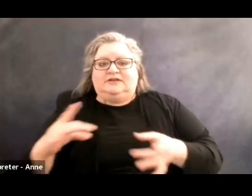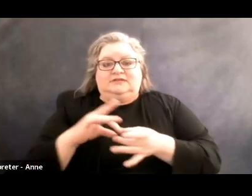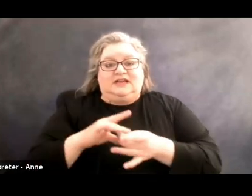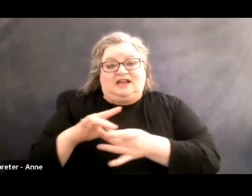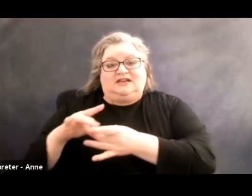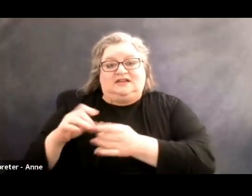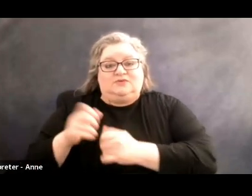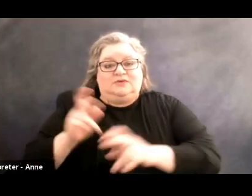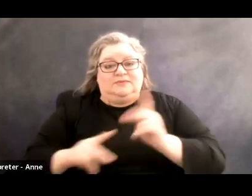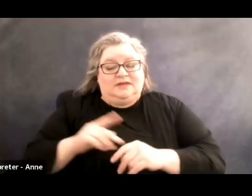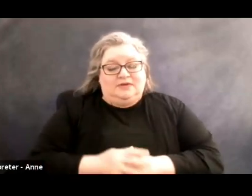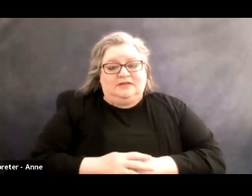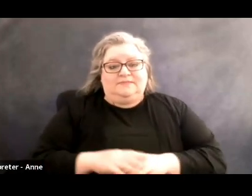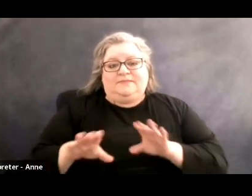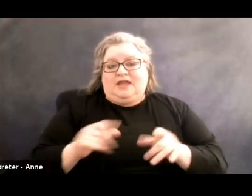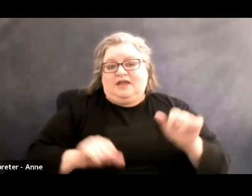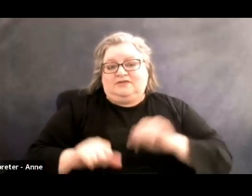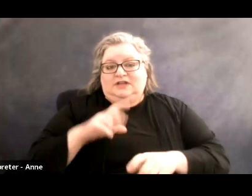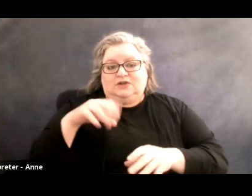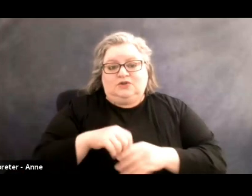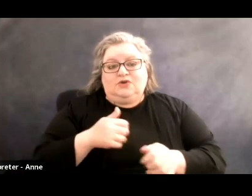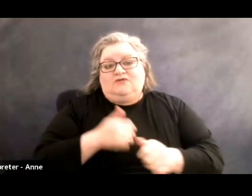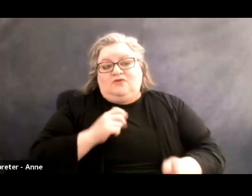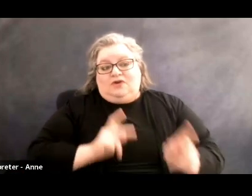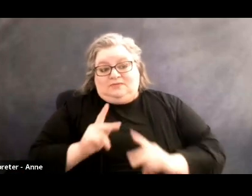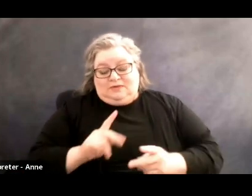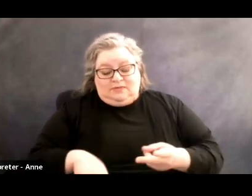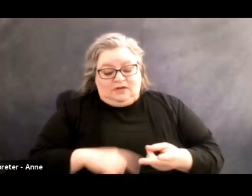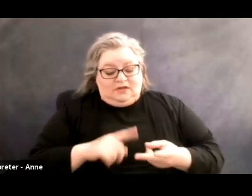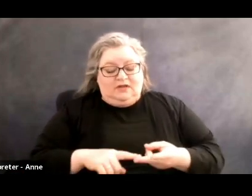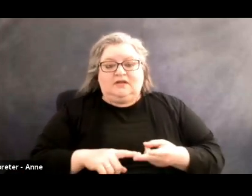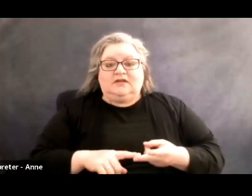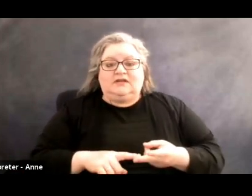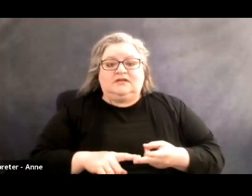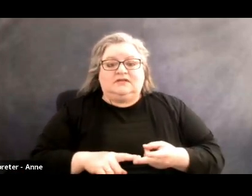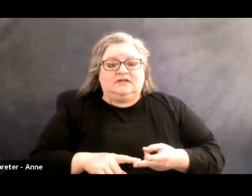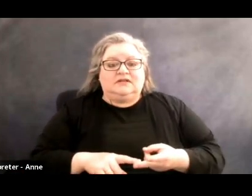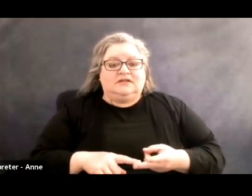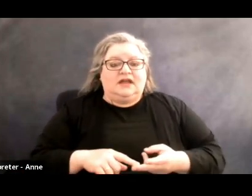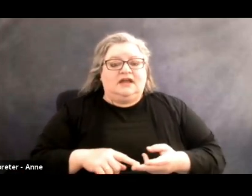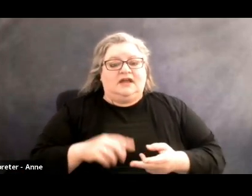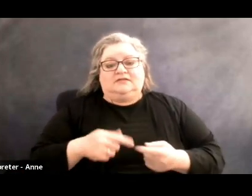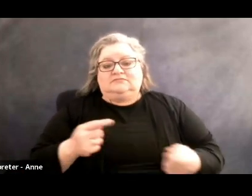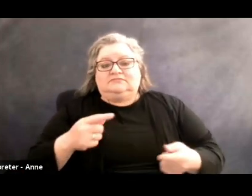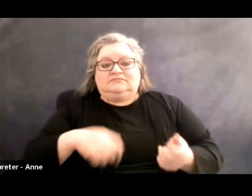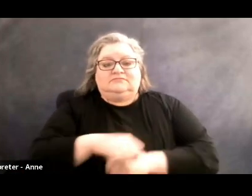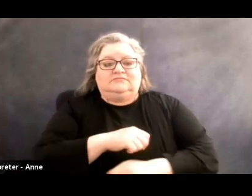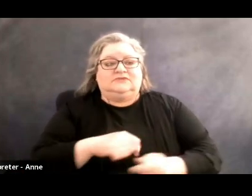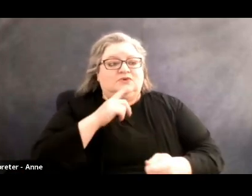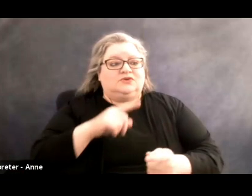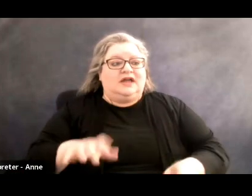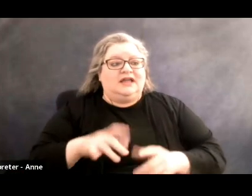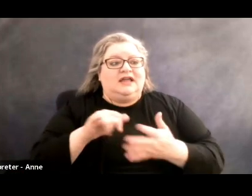people. Behavioral signs may include avoiding others and social activities and changing sleep or food